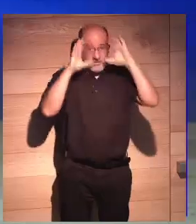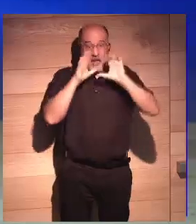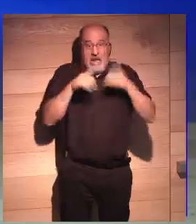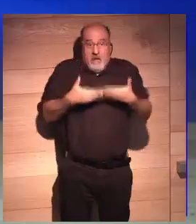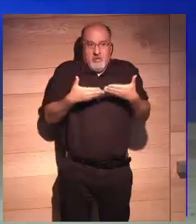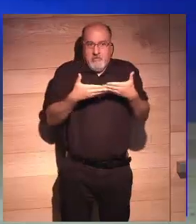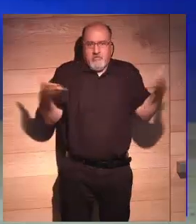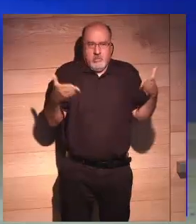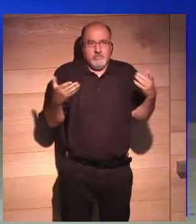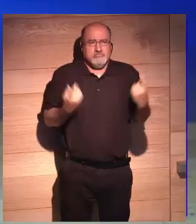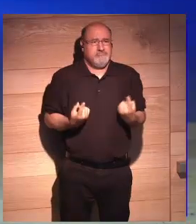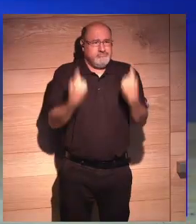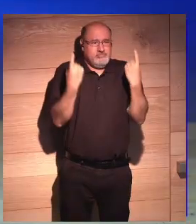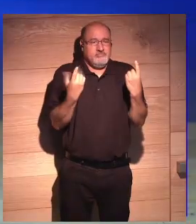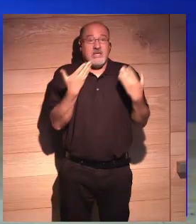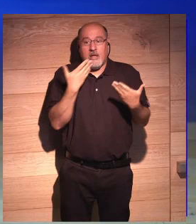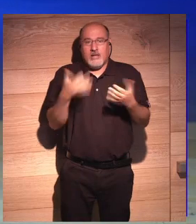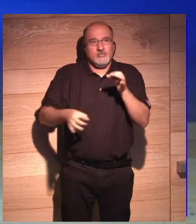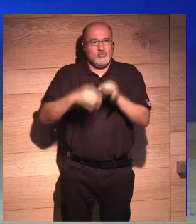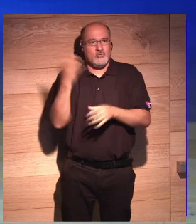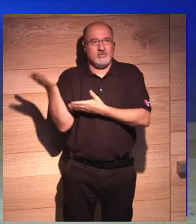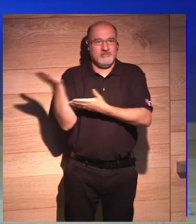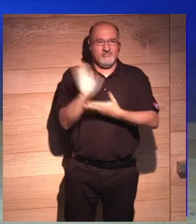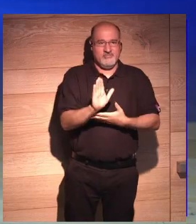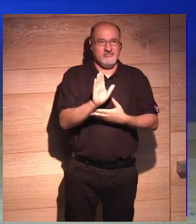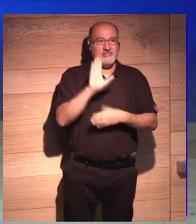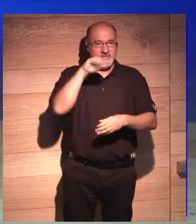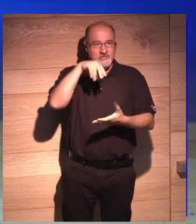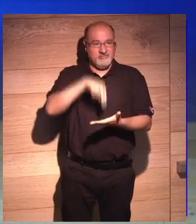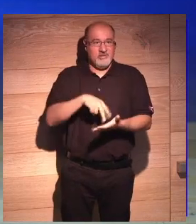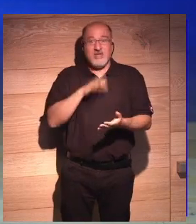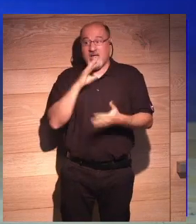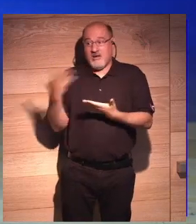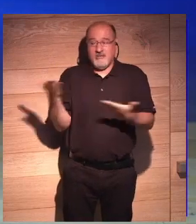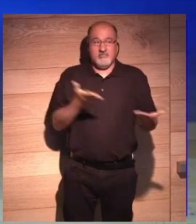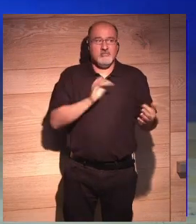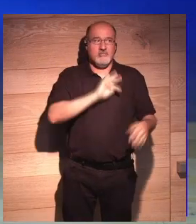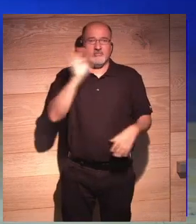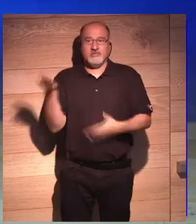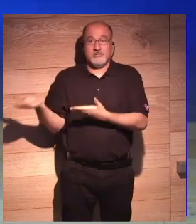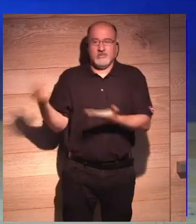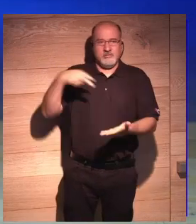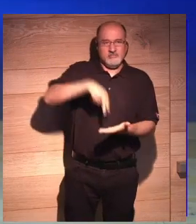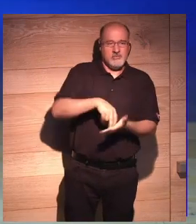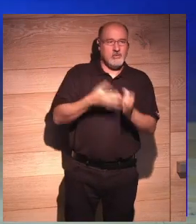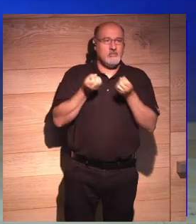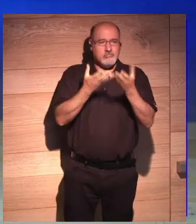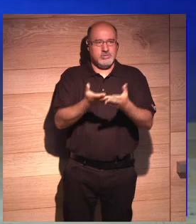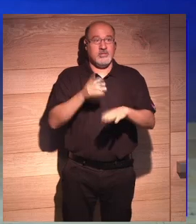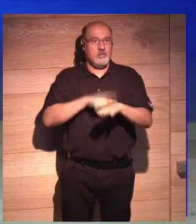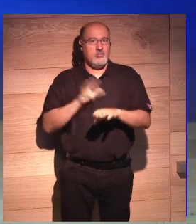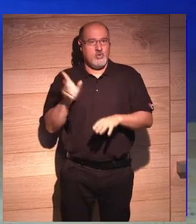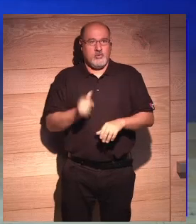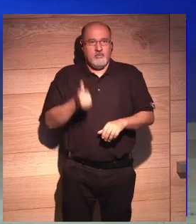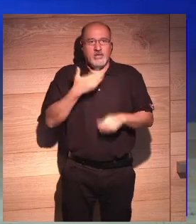of virtual reality right now. And we are lucky to have him here today, and I don't want to take any more time from his presentation, so